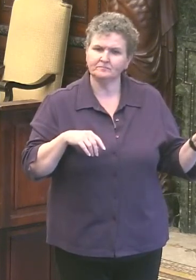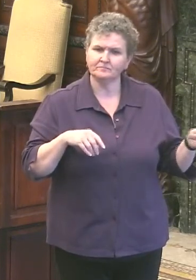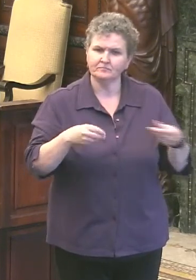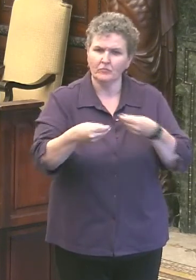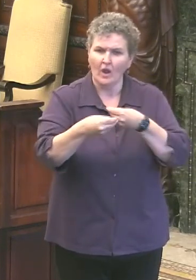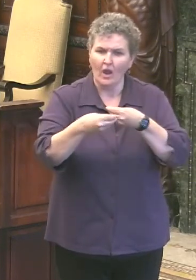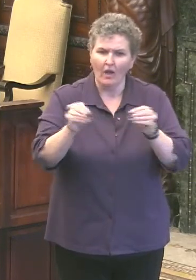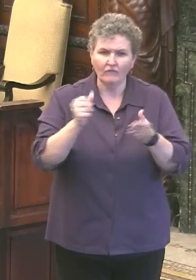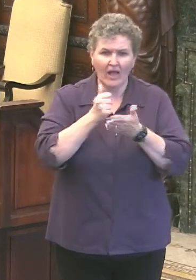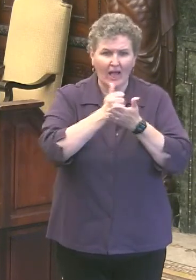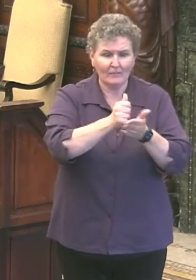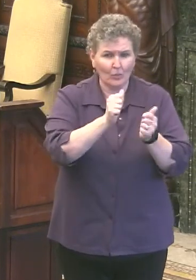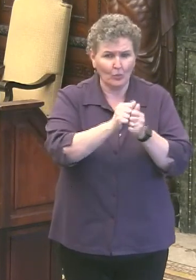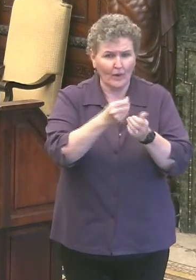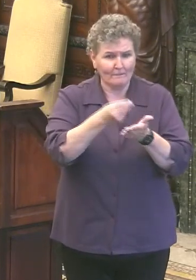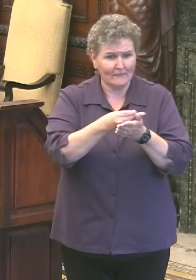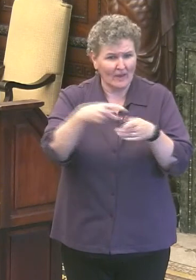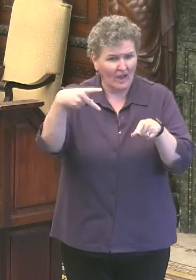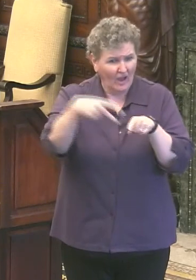round,